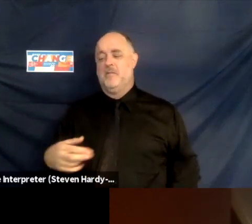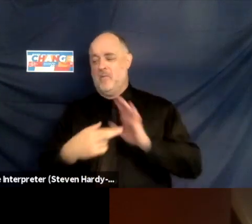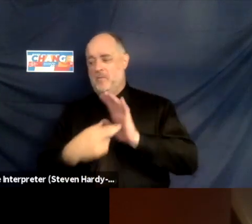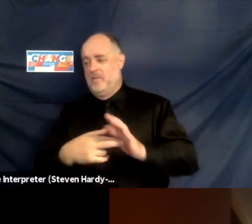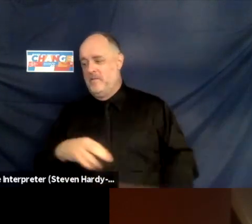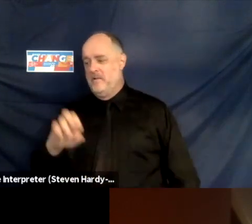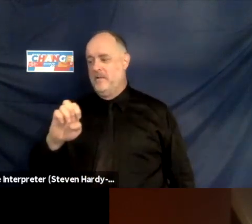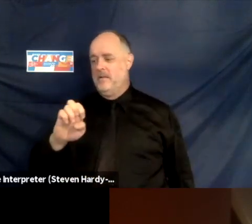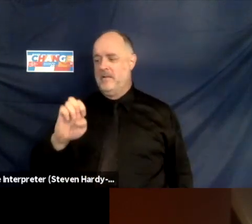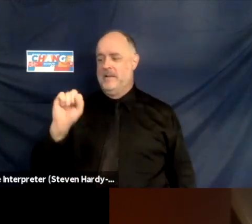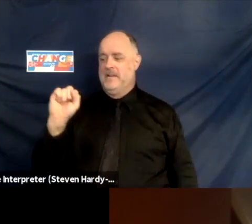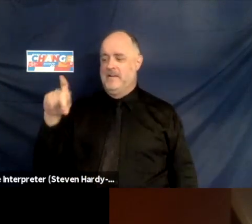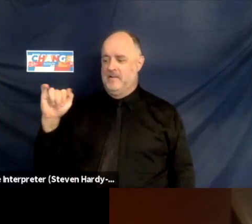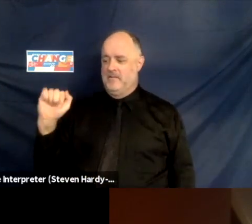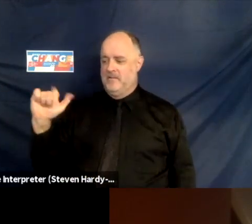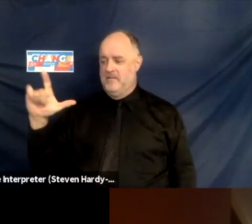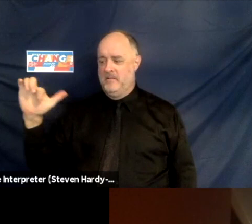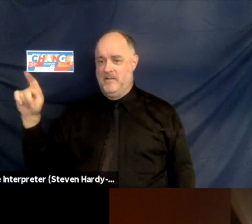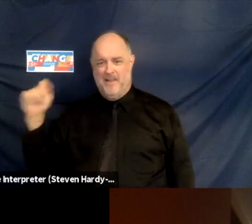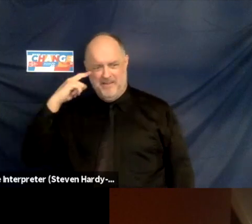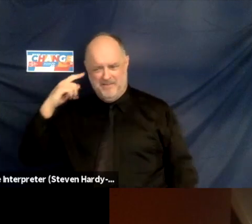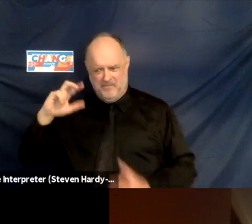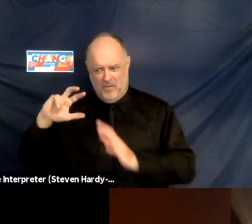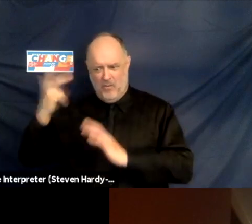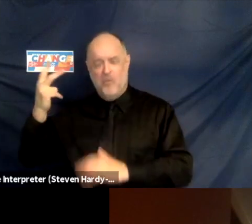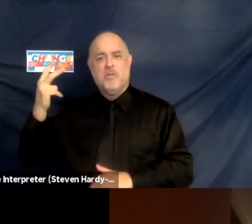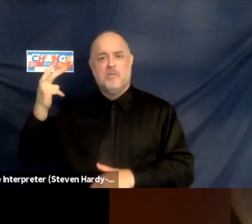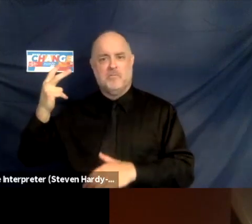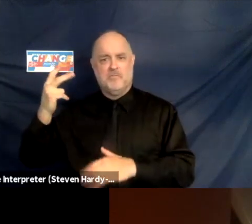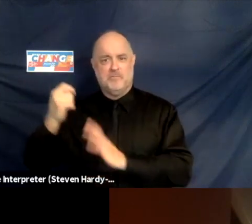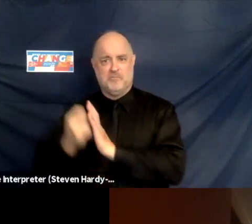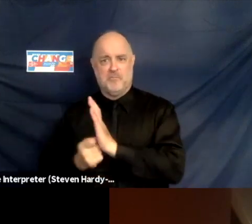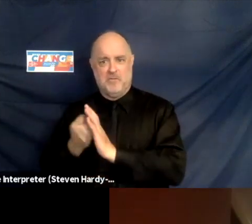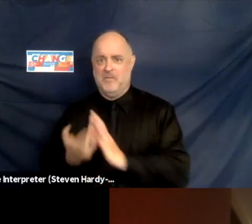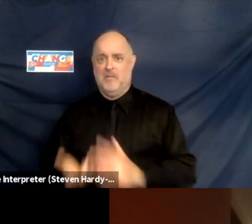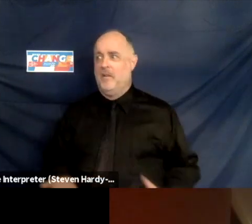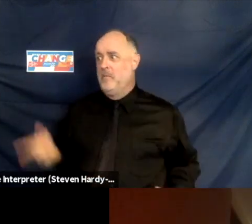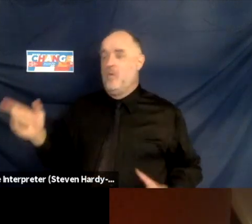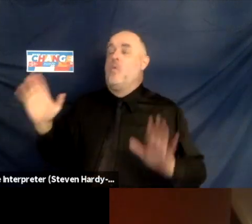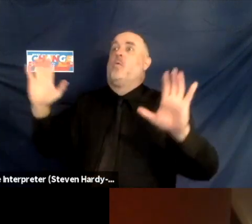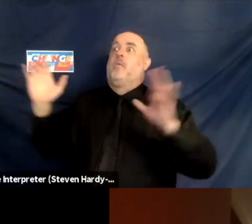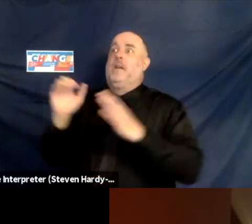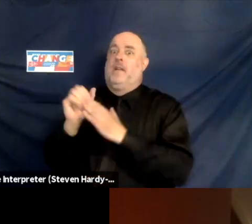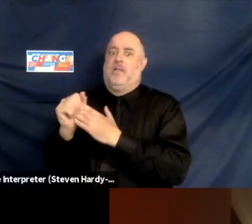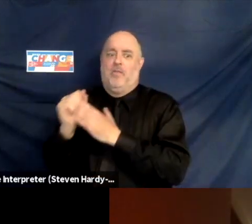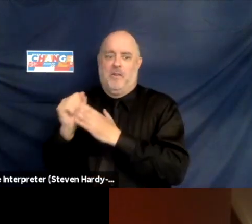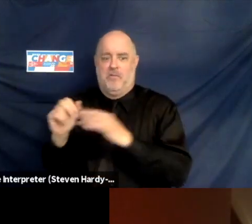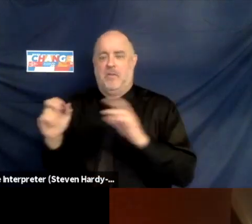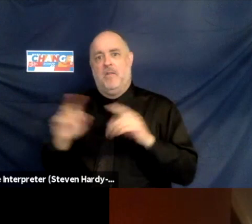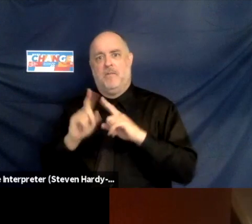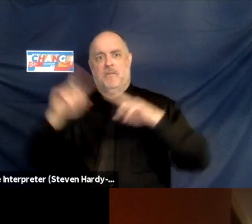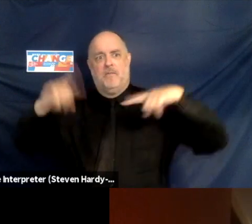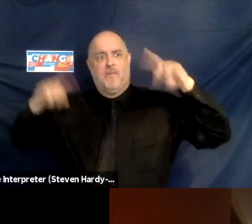his third session. So, and he's just taken the lead on all of our issues in the House. And